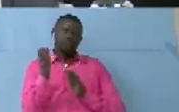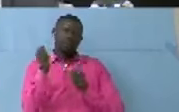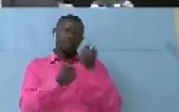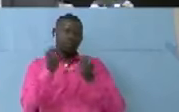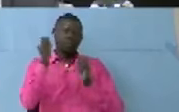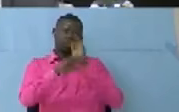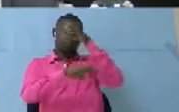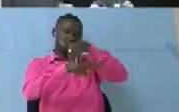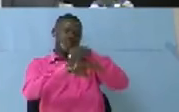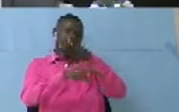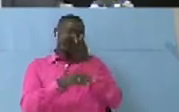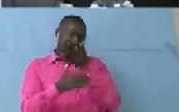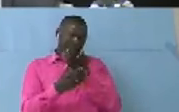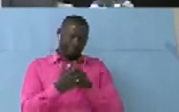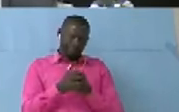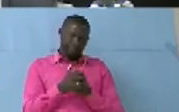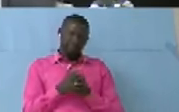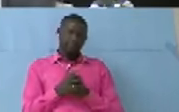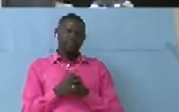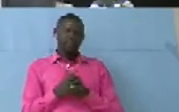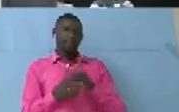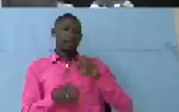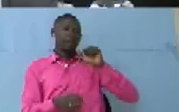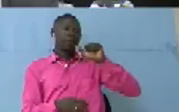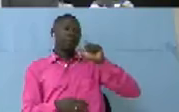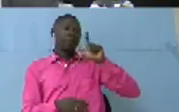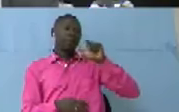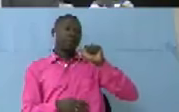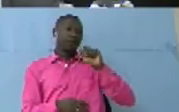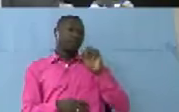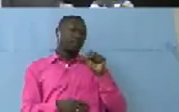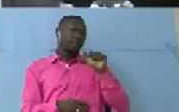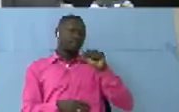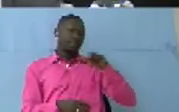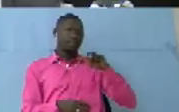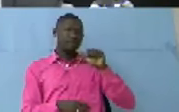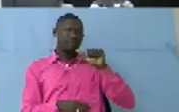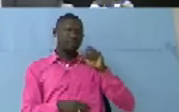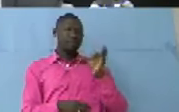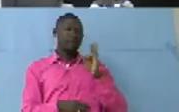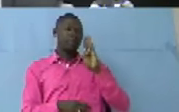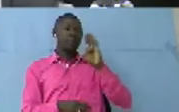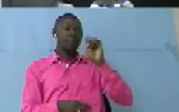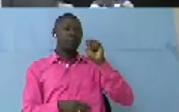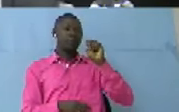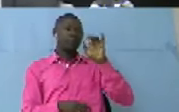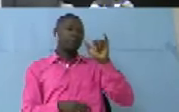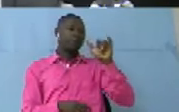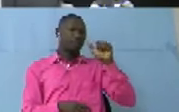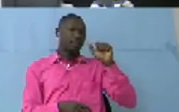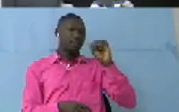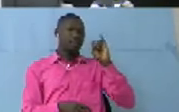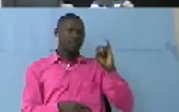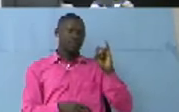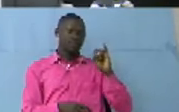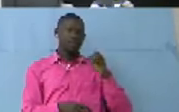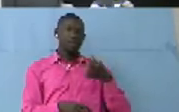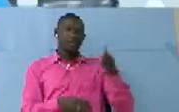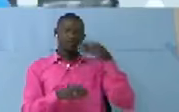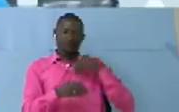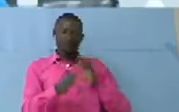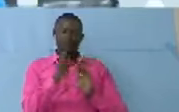onto the truck, Alasana Biya Nata Asenta Fumai Motobakon. Alasana Biya came and climbed onto the truck by